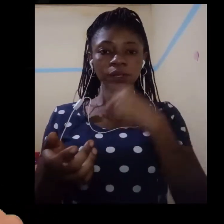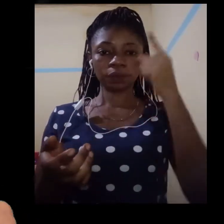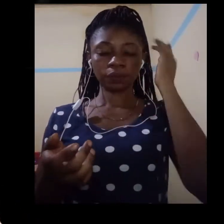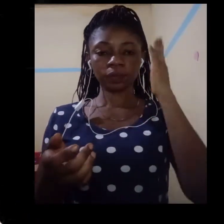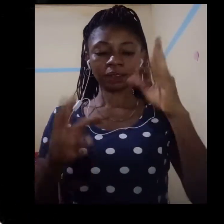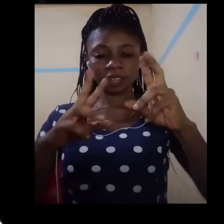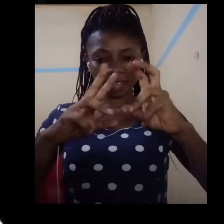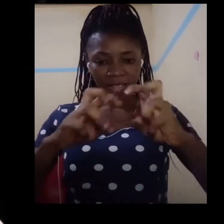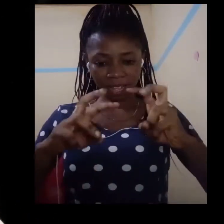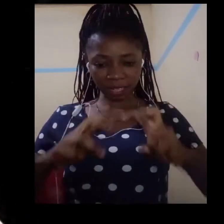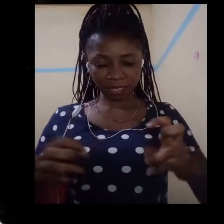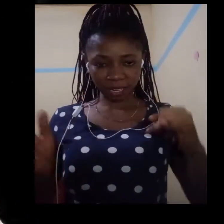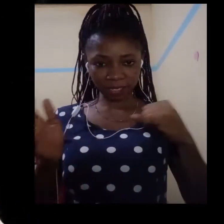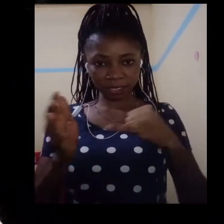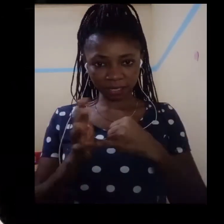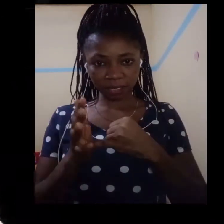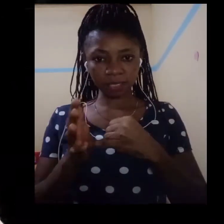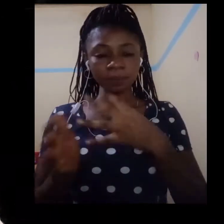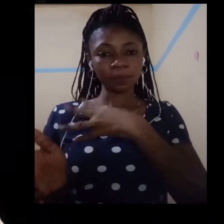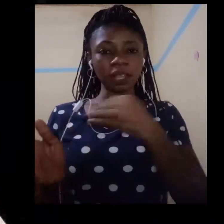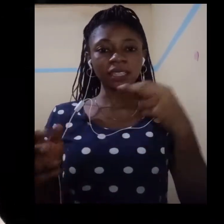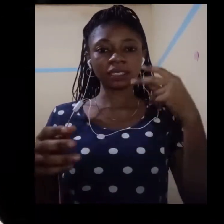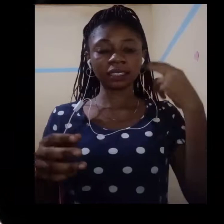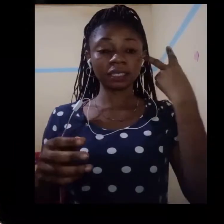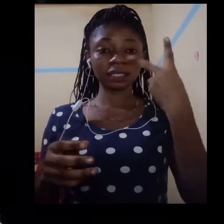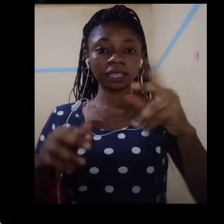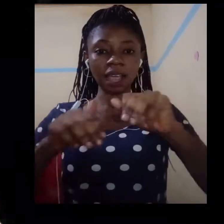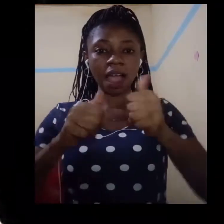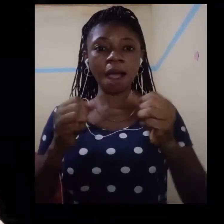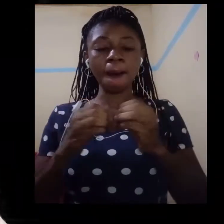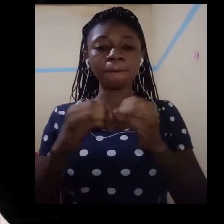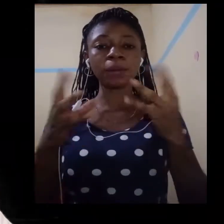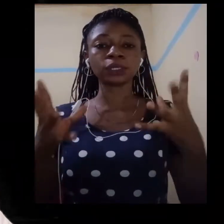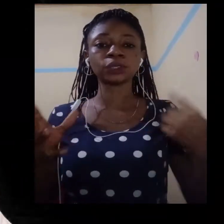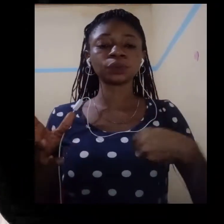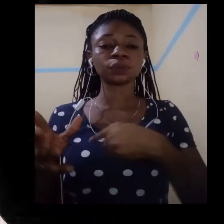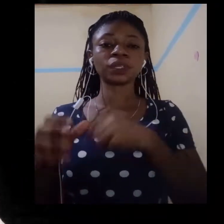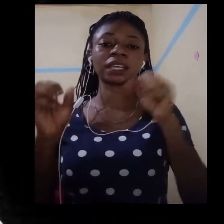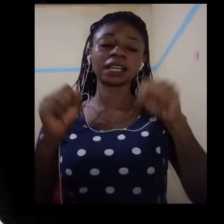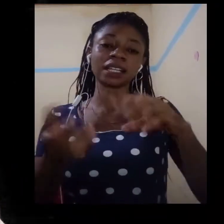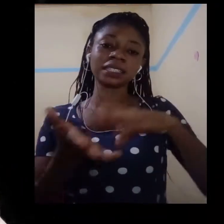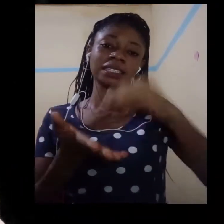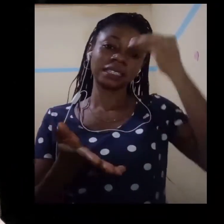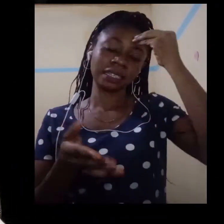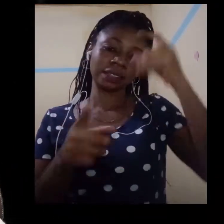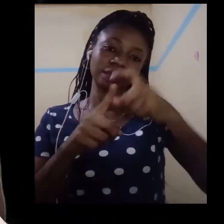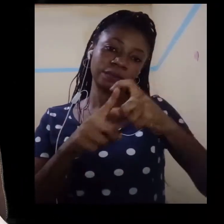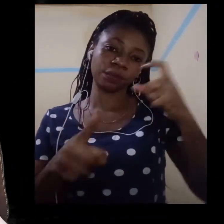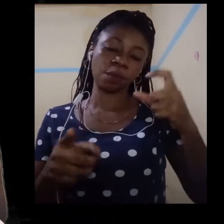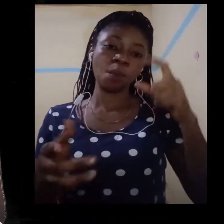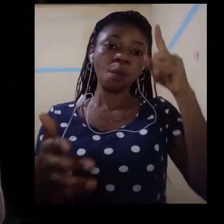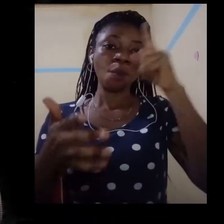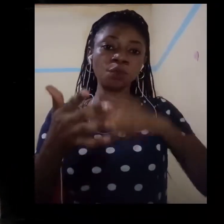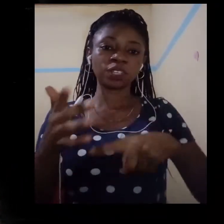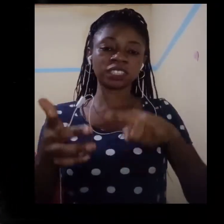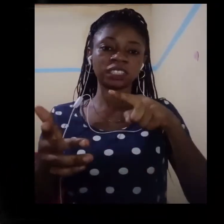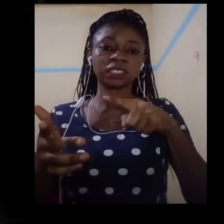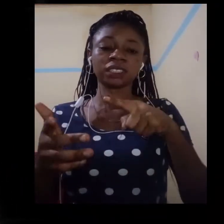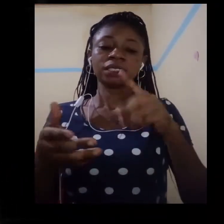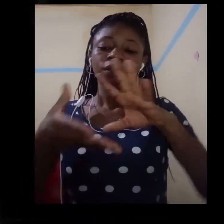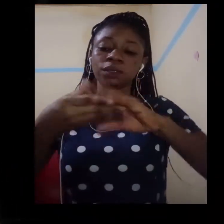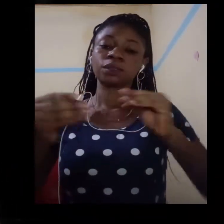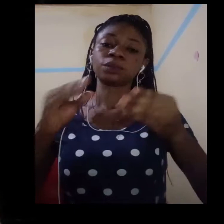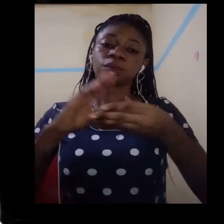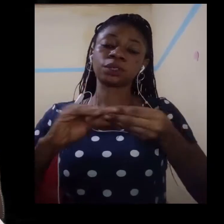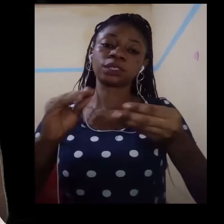and see how much we can take out of what she narrated and how she narrated her